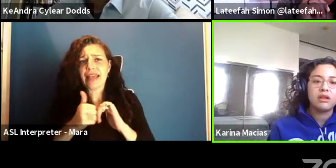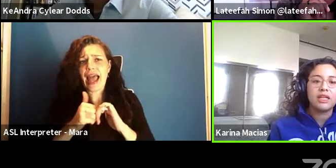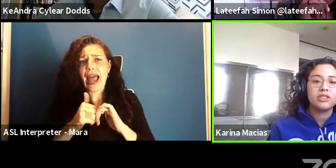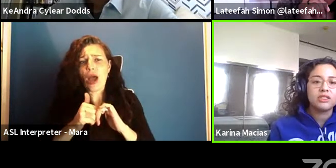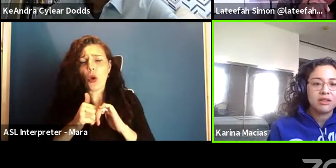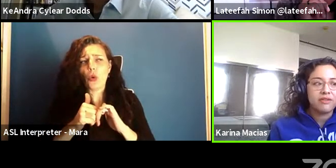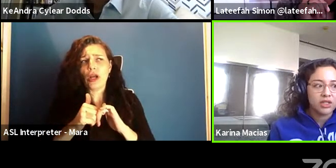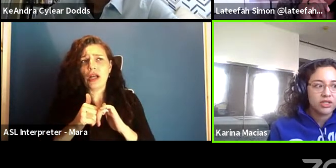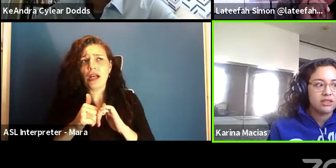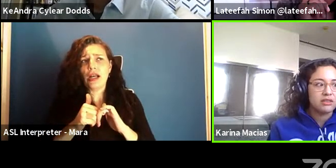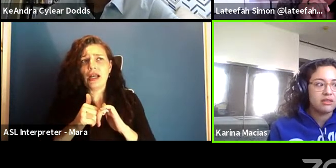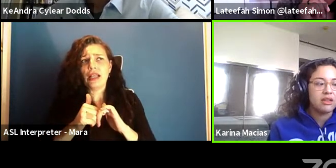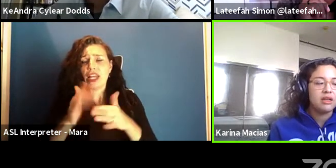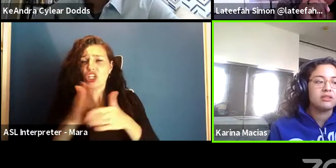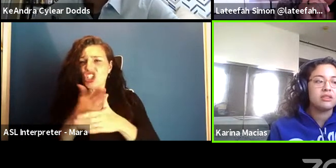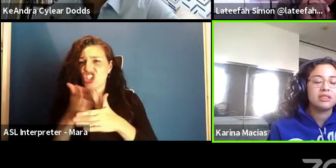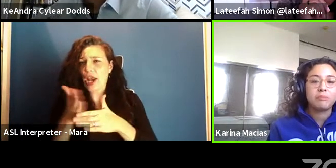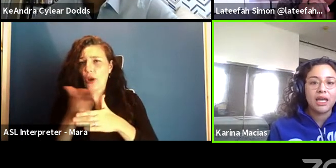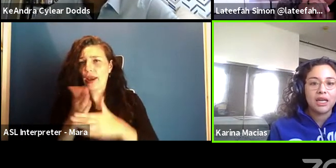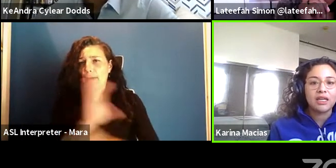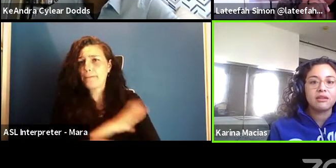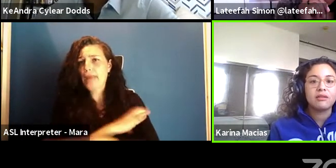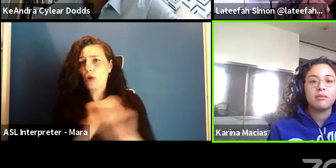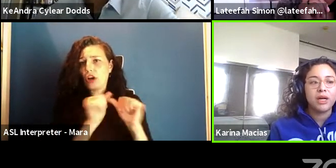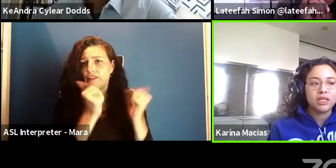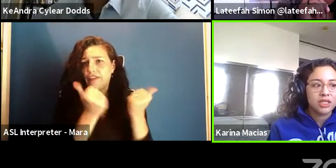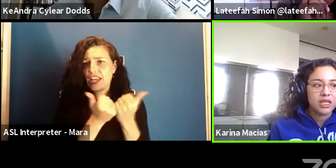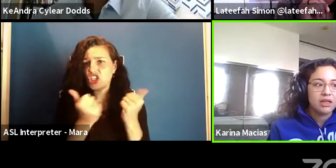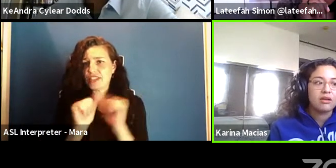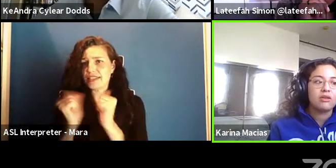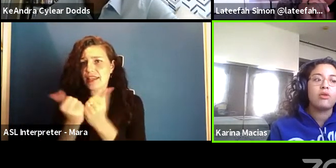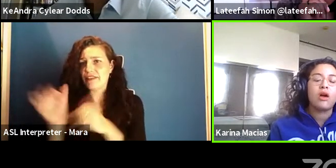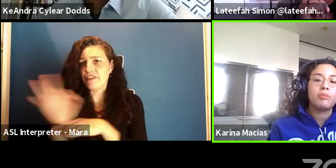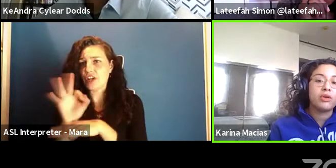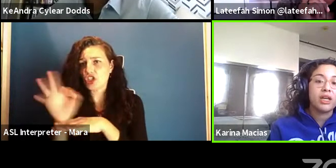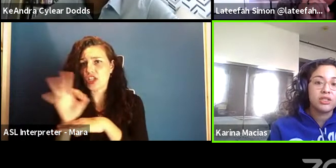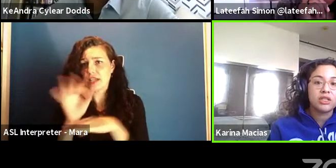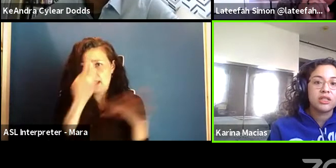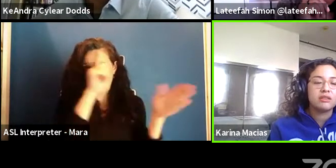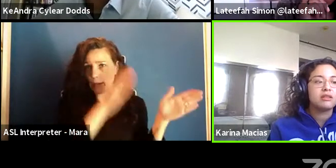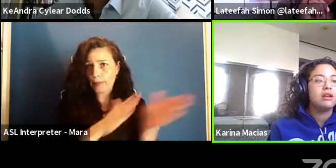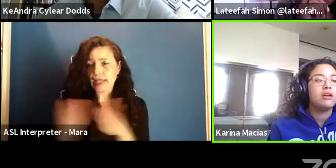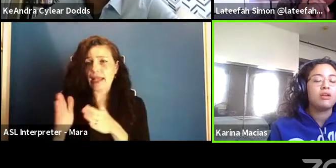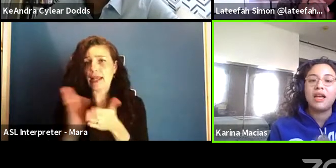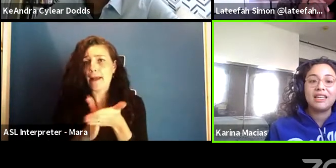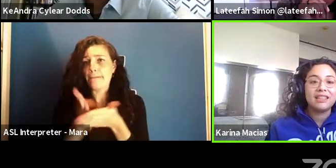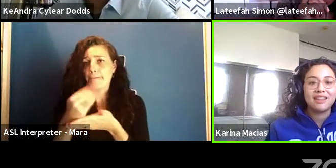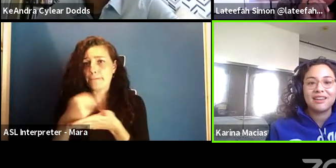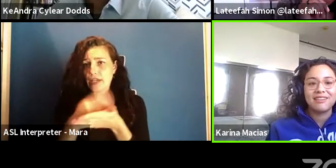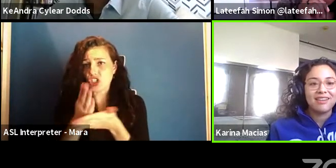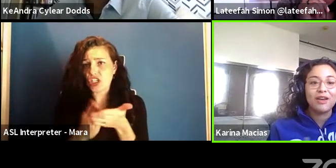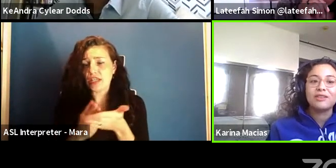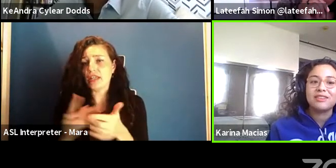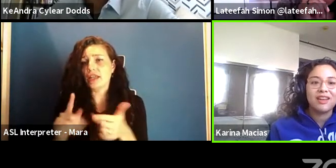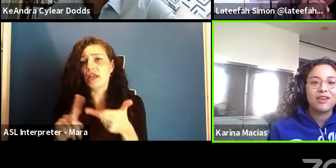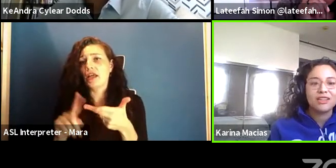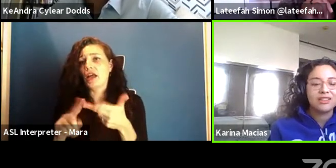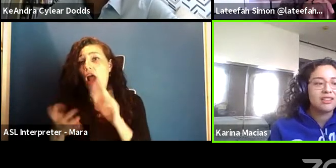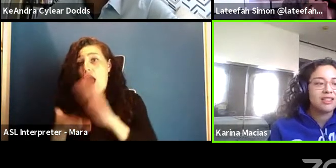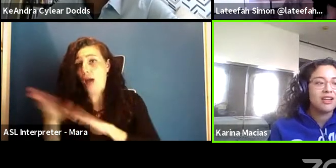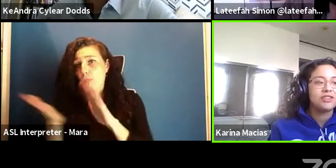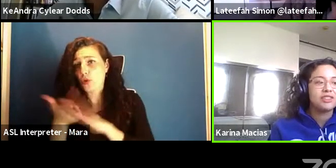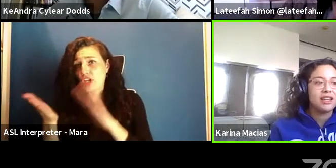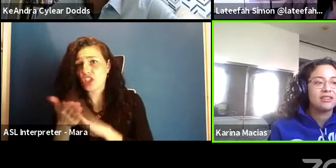over agency functions, such as planning, budgeting, or operations, or anything else that